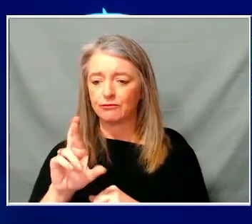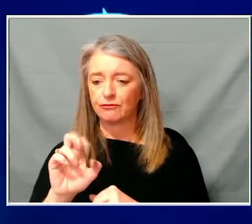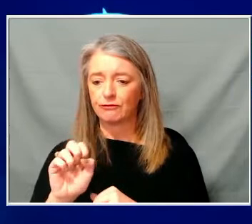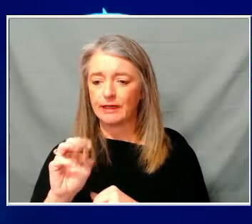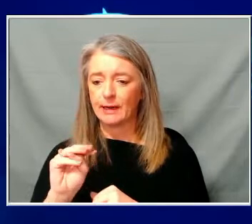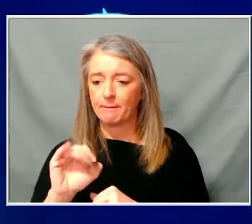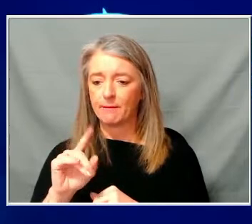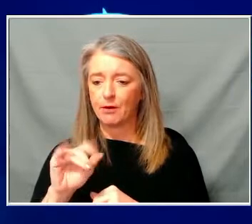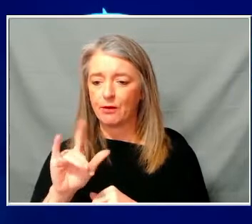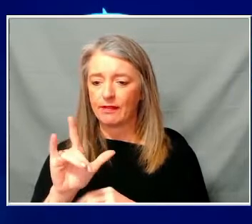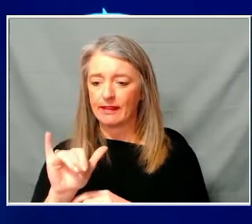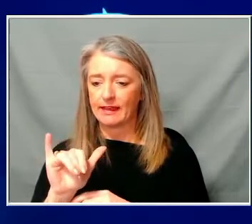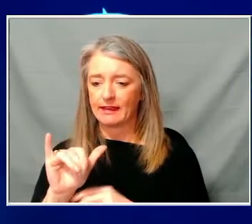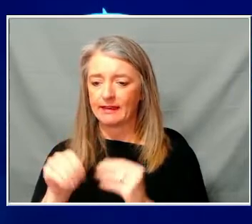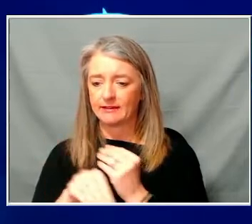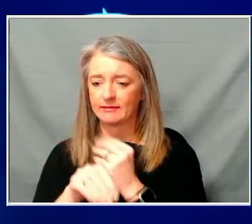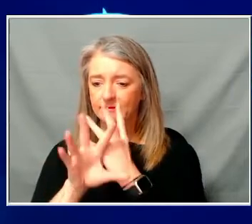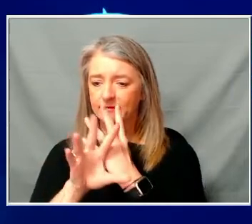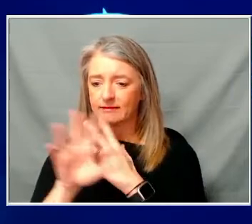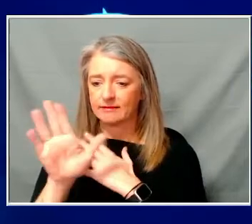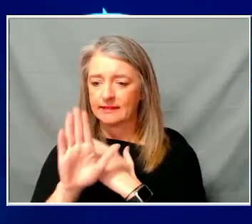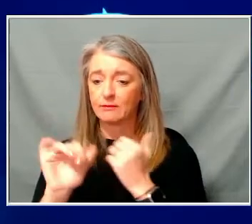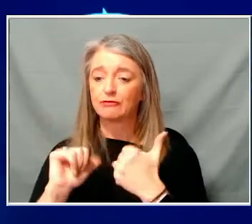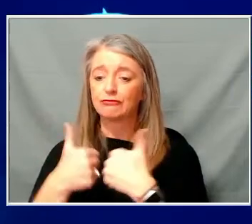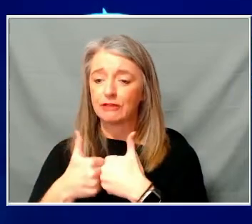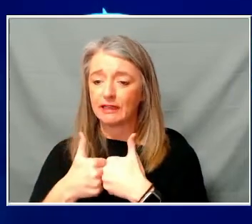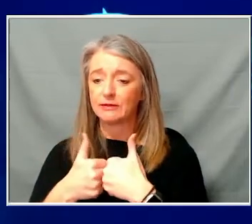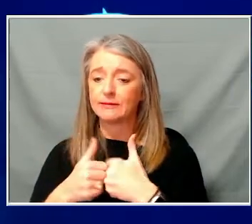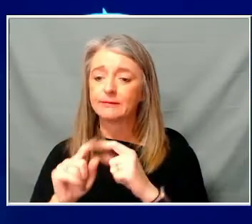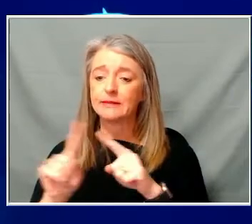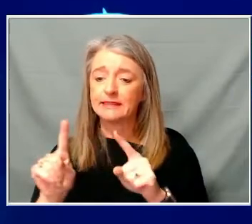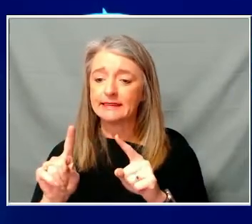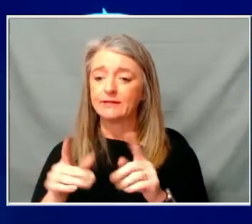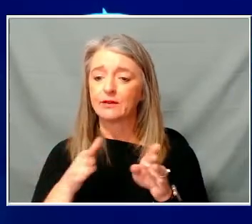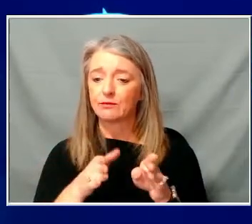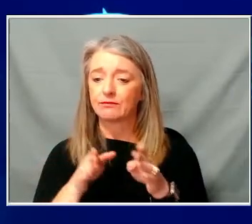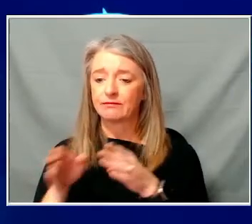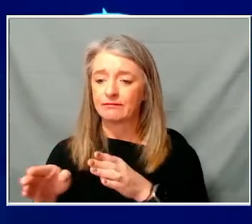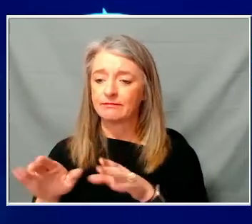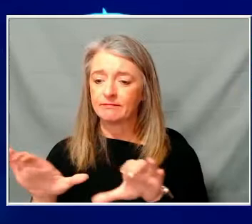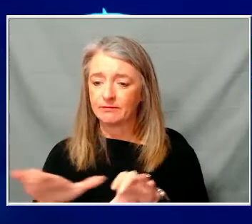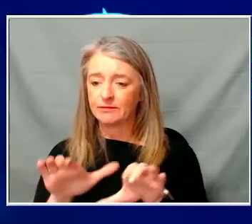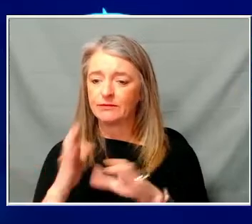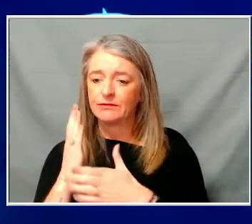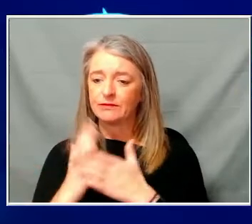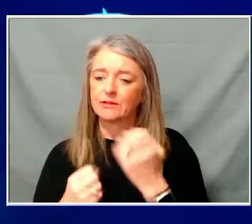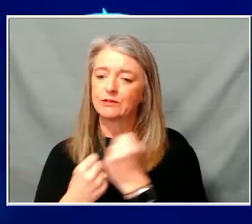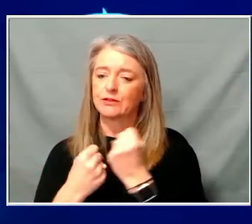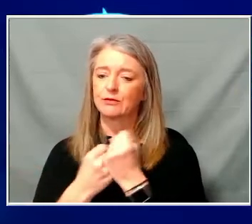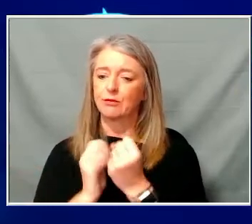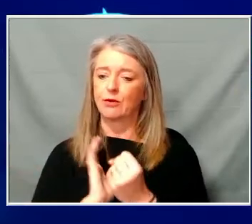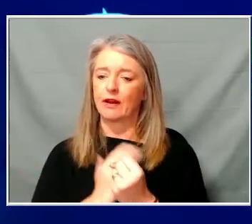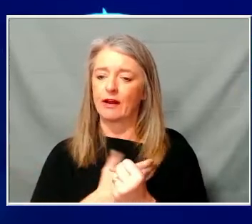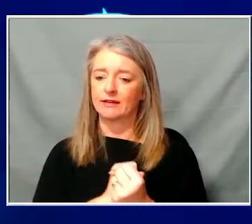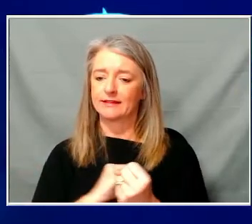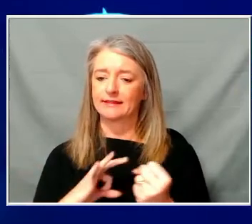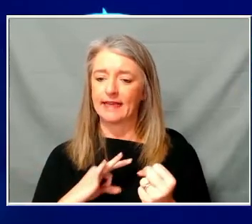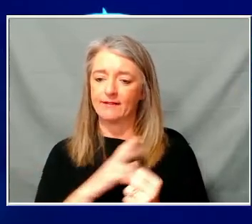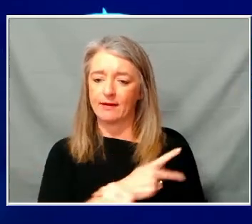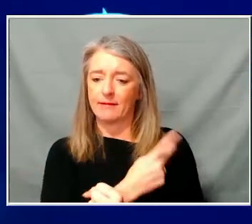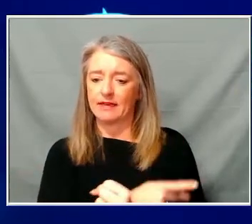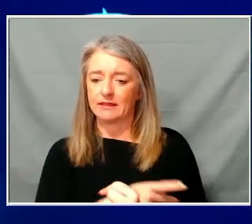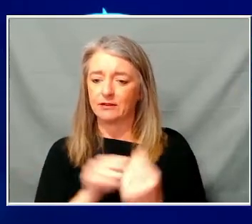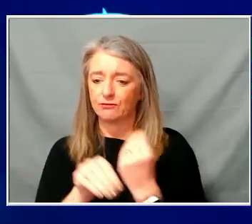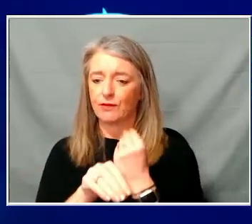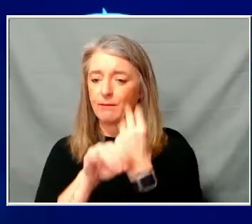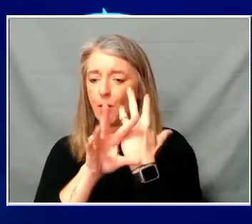a challenge. We had never done that before, but we came up with ways that they could do some things and support our staff and our patients remotely,